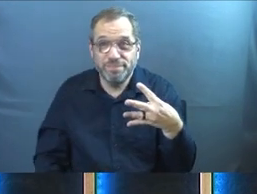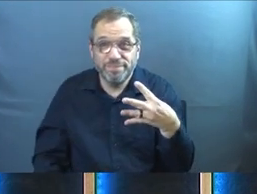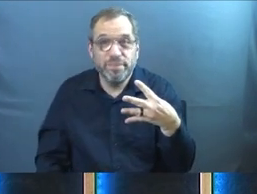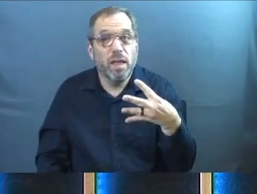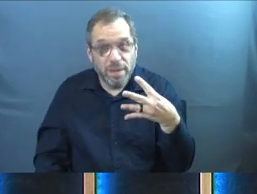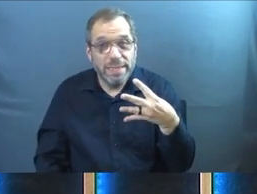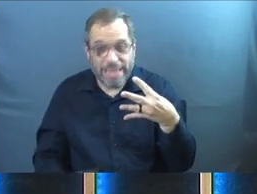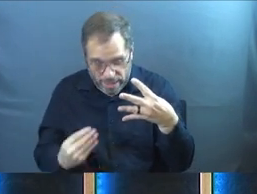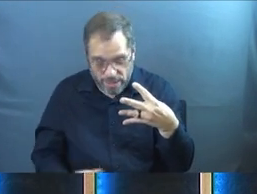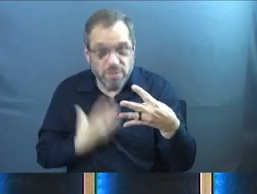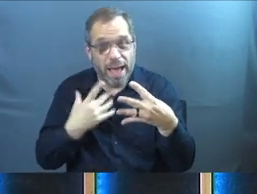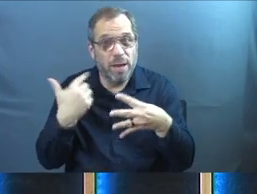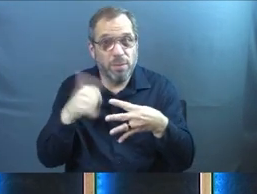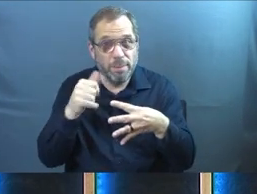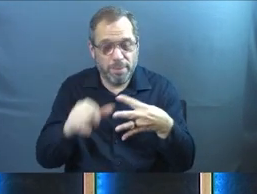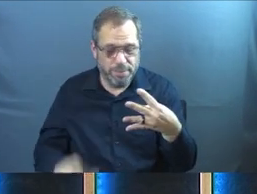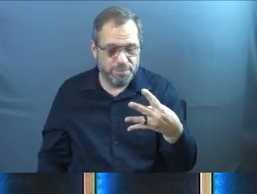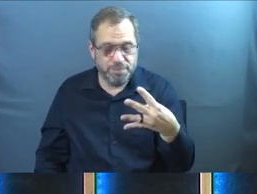it's going to inspire you.